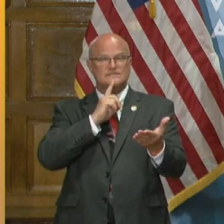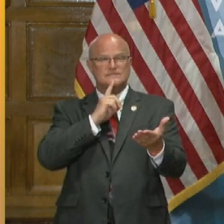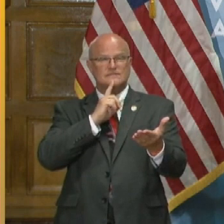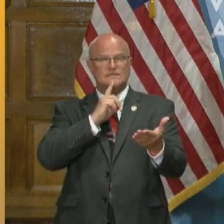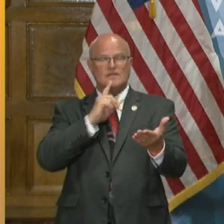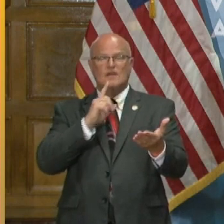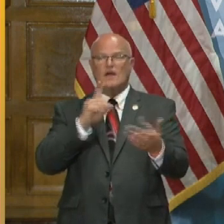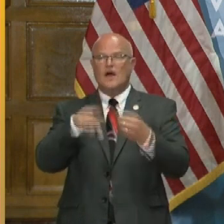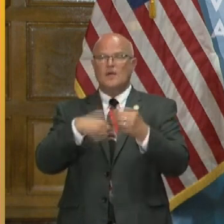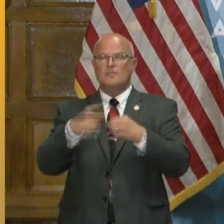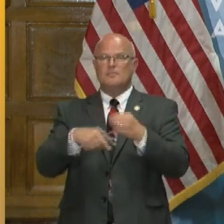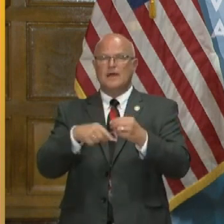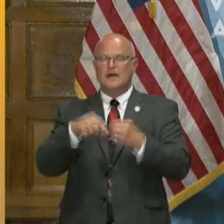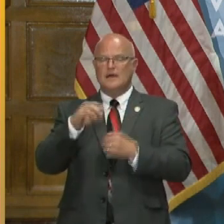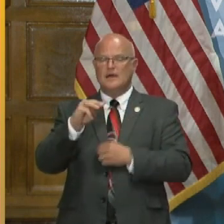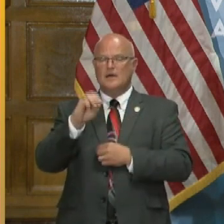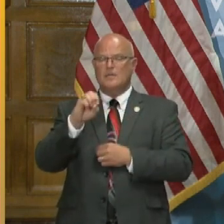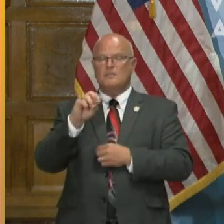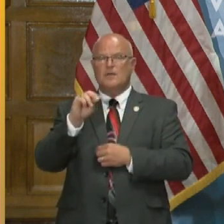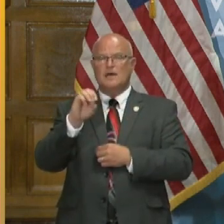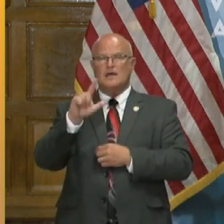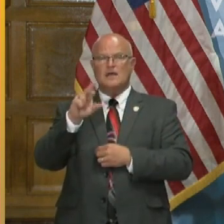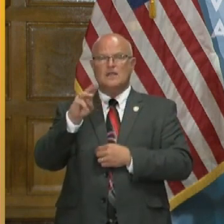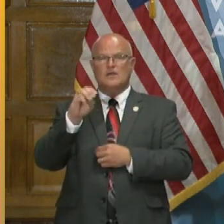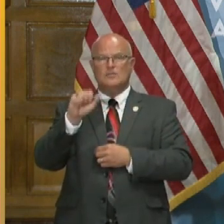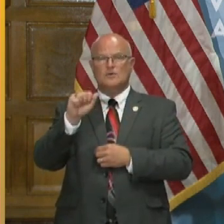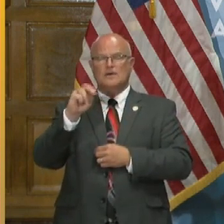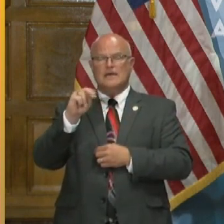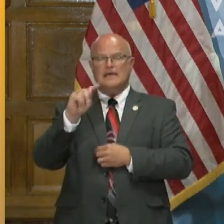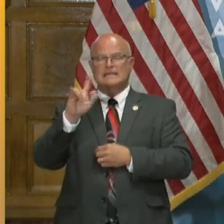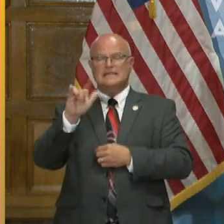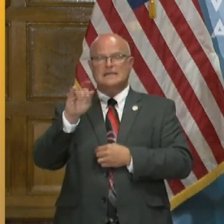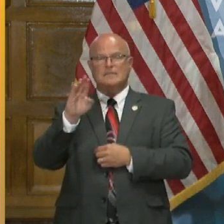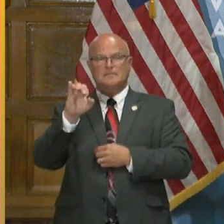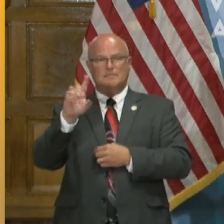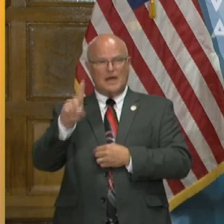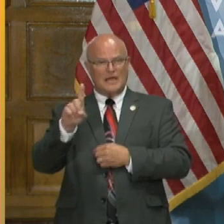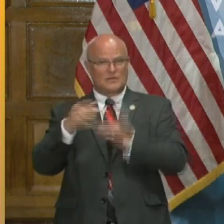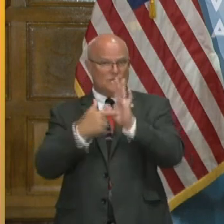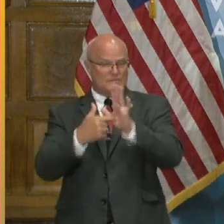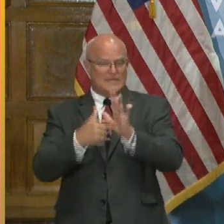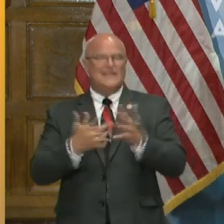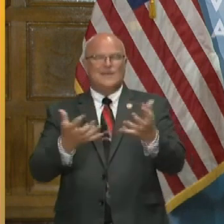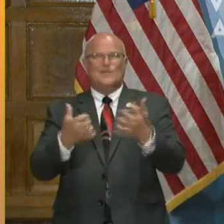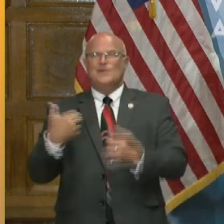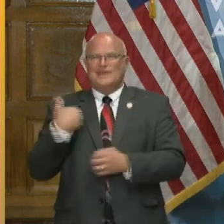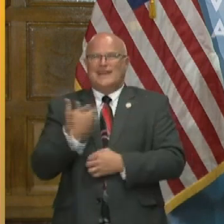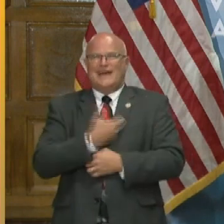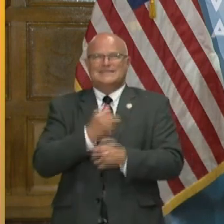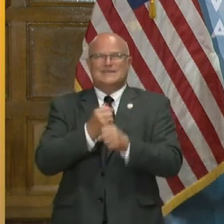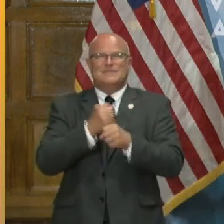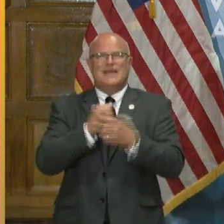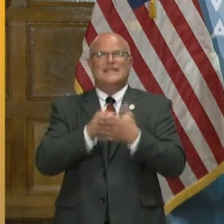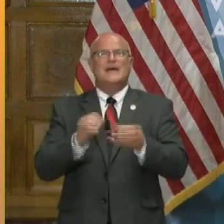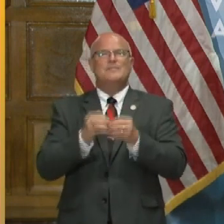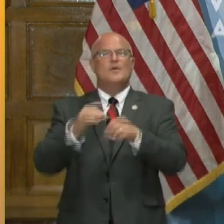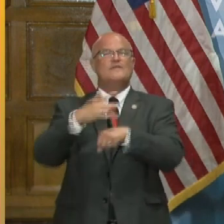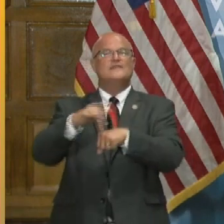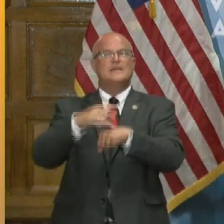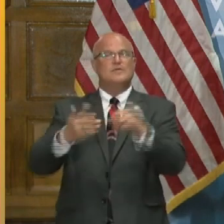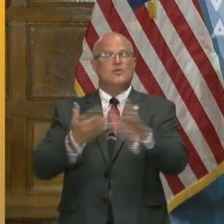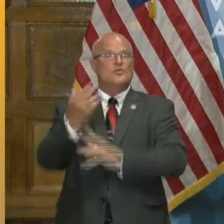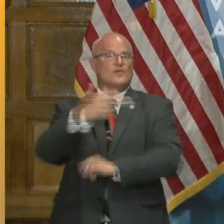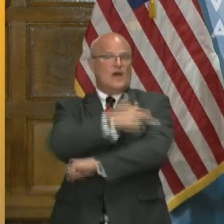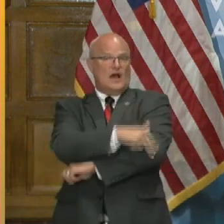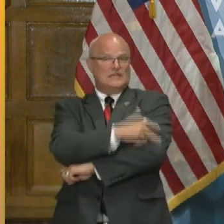on reference to monoclonal antibody administration, that they wanted us to make that more available through